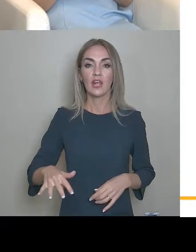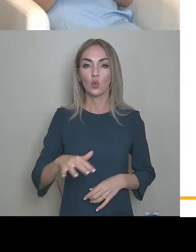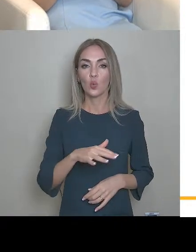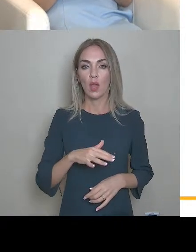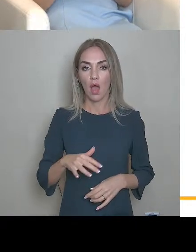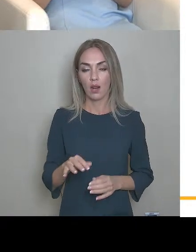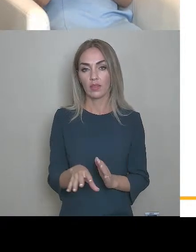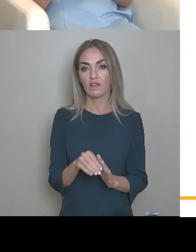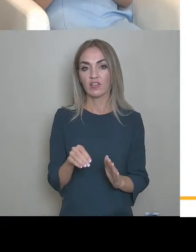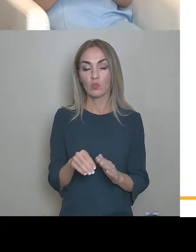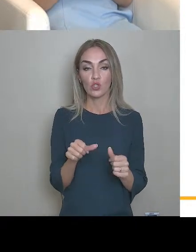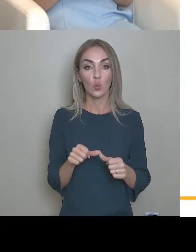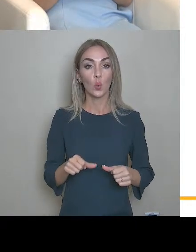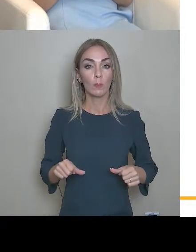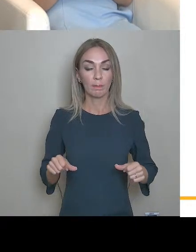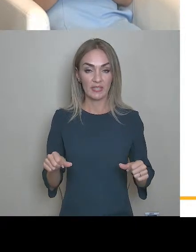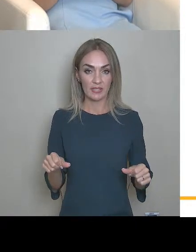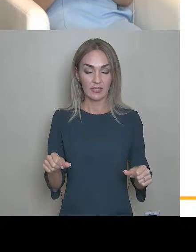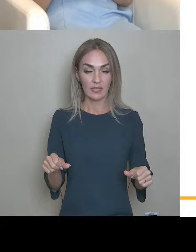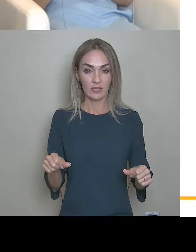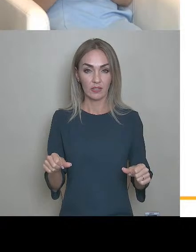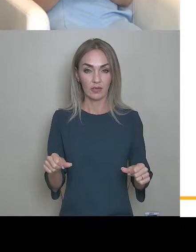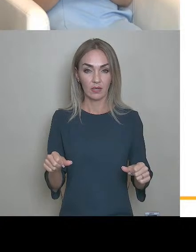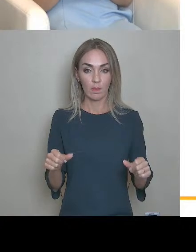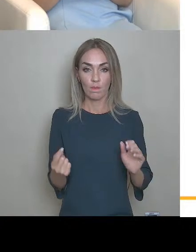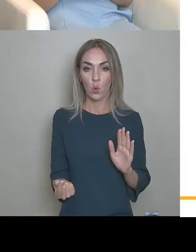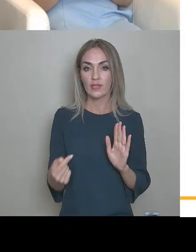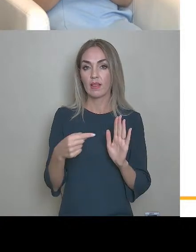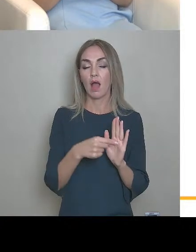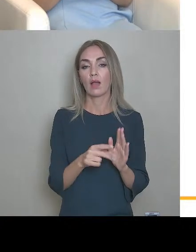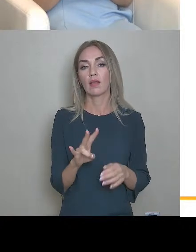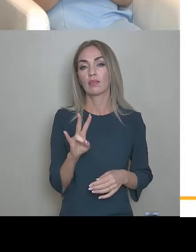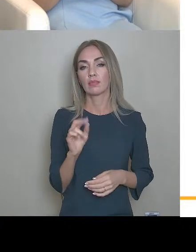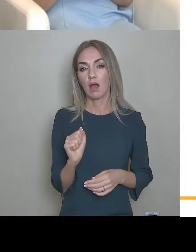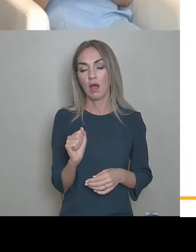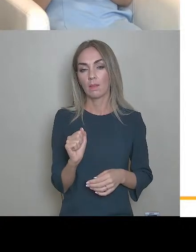immediately made a footnote for the TCs